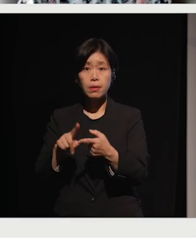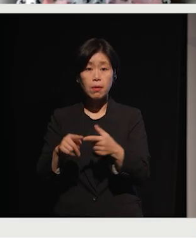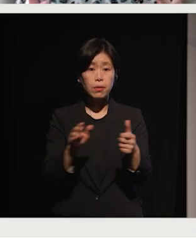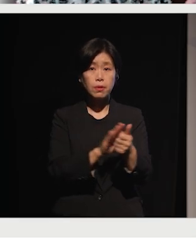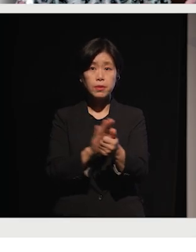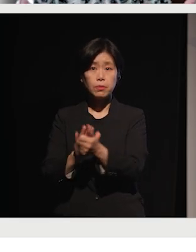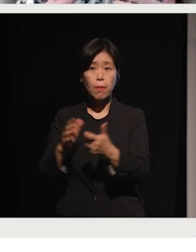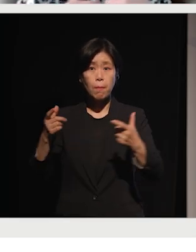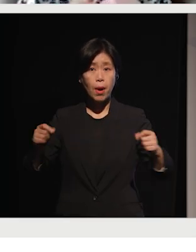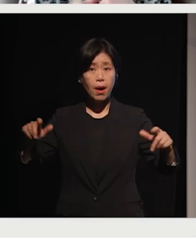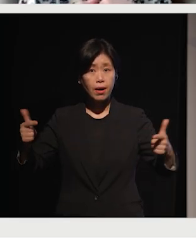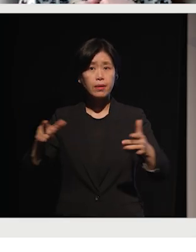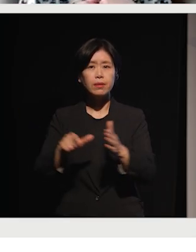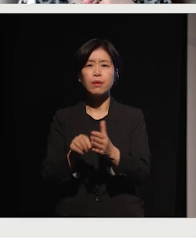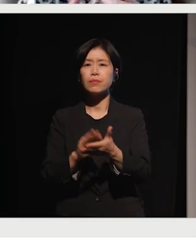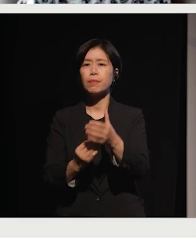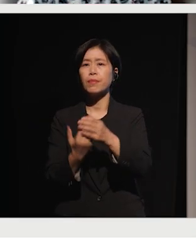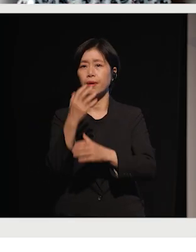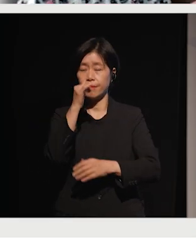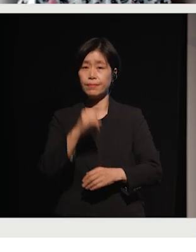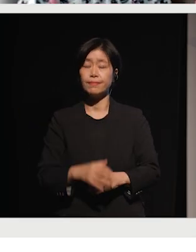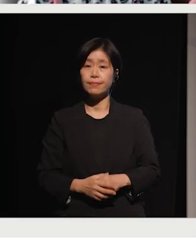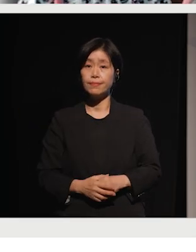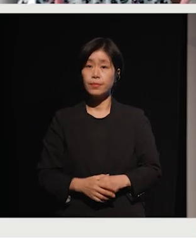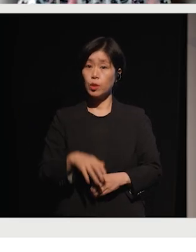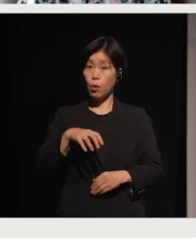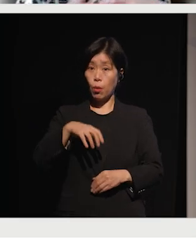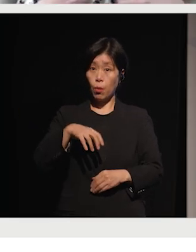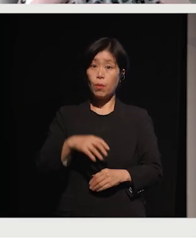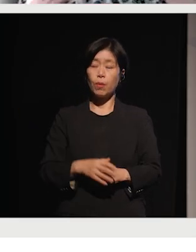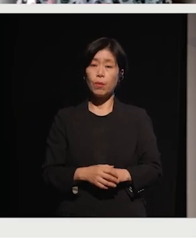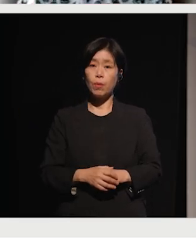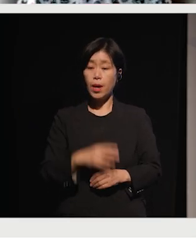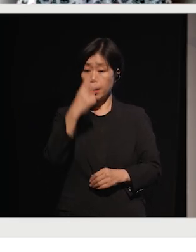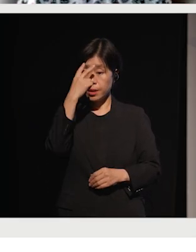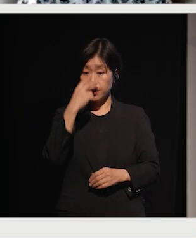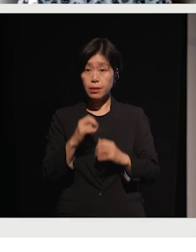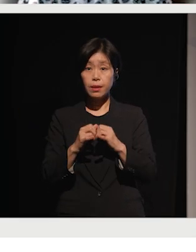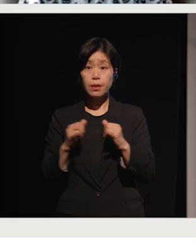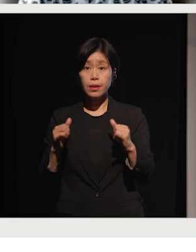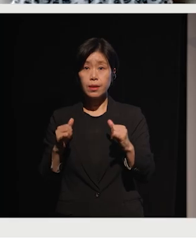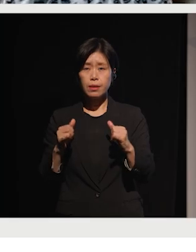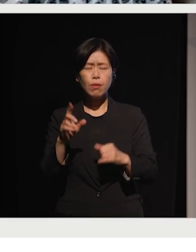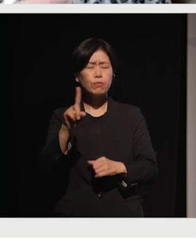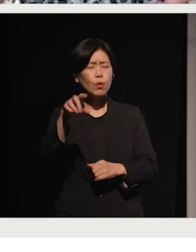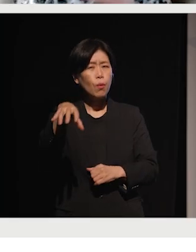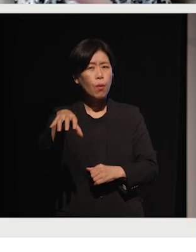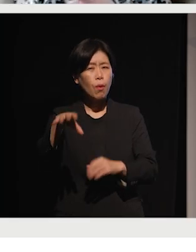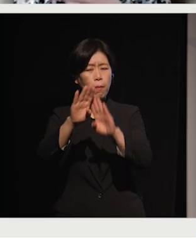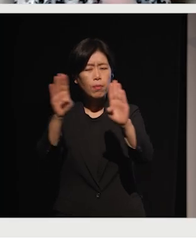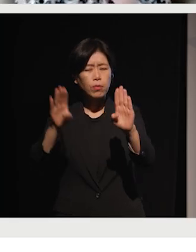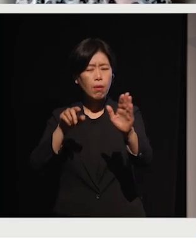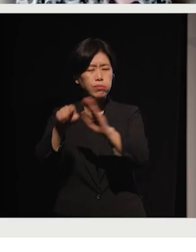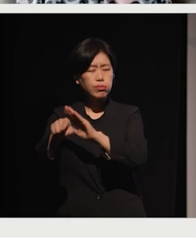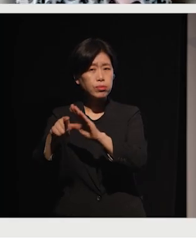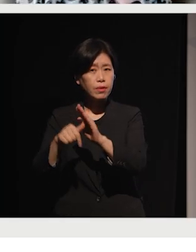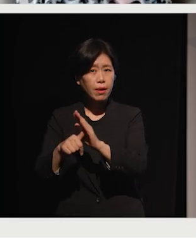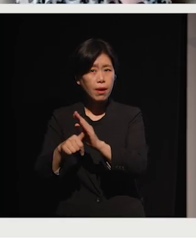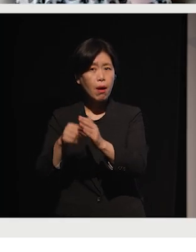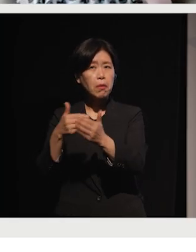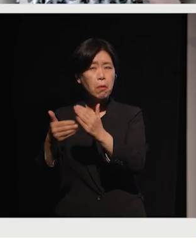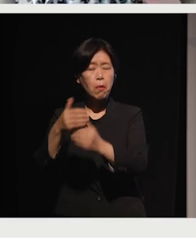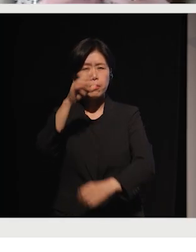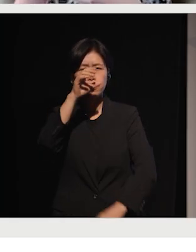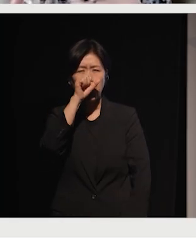someone who's blind may go to one museum, have a fantastic experience, and then go across the street to